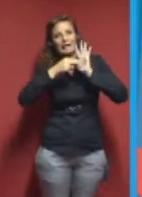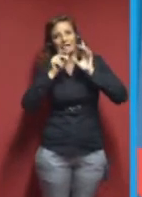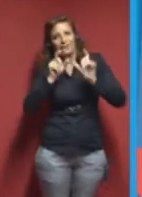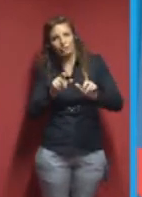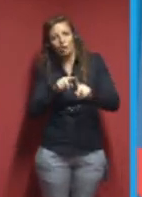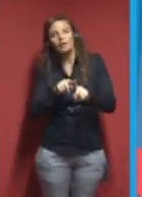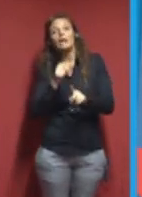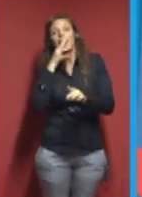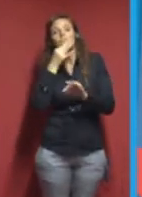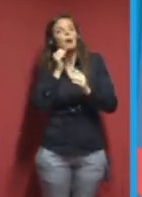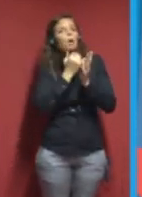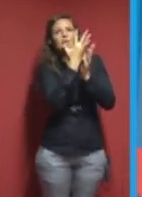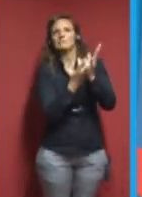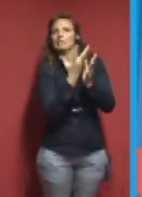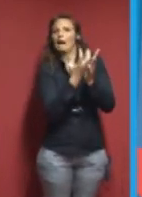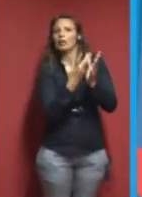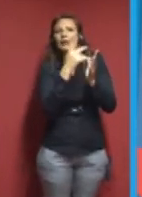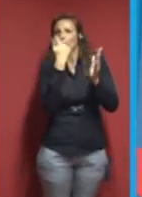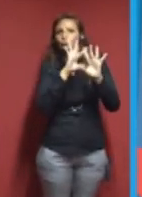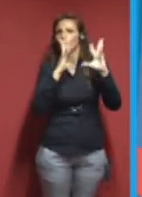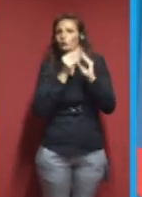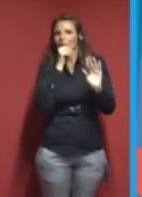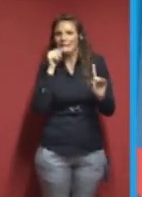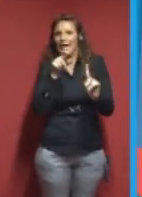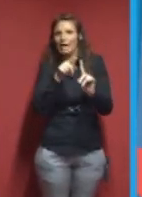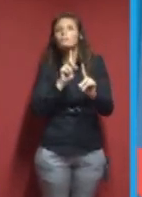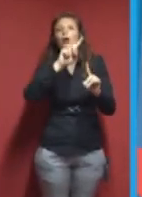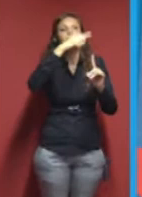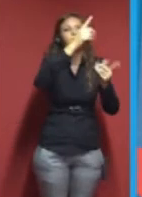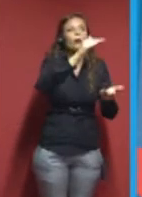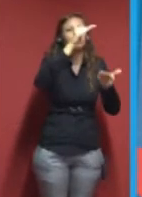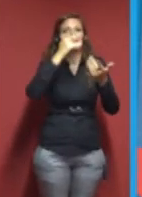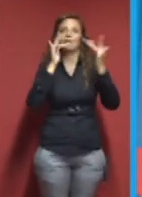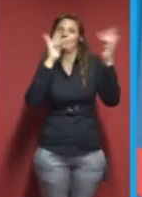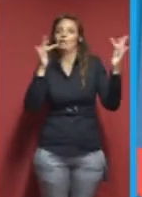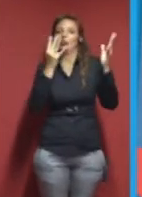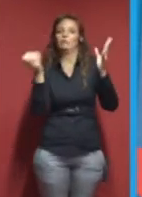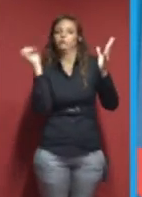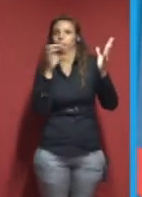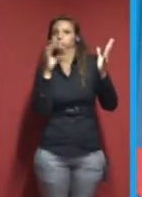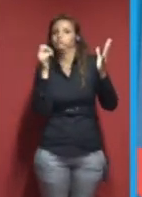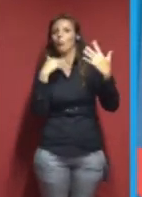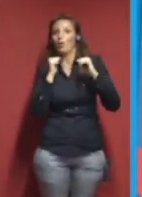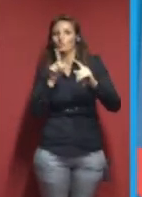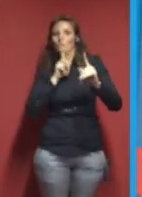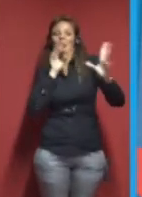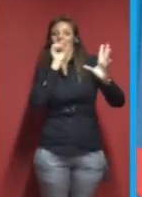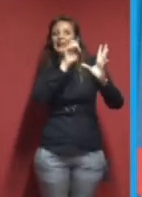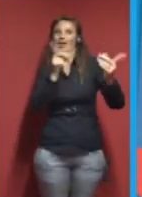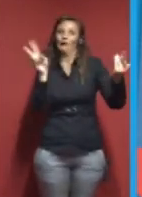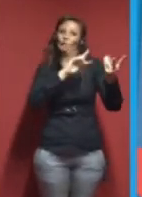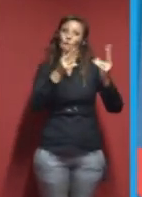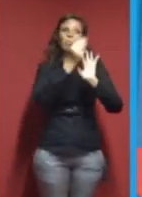let's have a brief look at why we should do open design. The first reason is if we have access to all